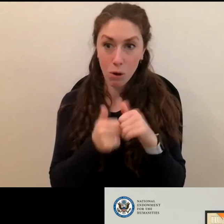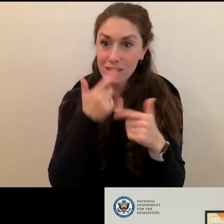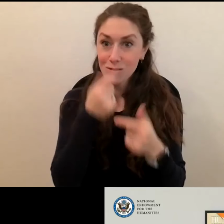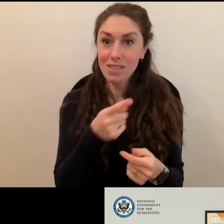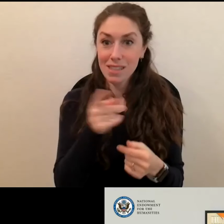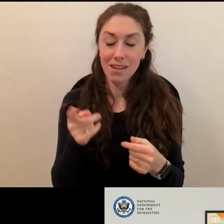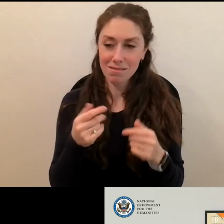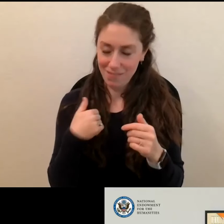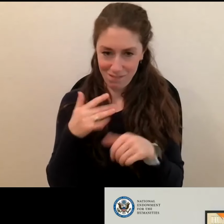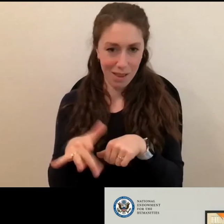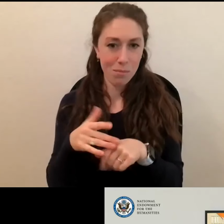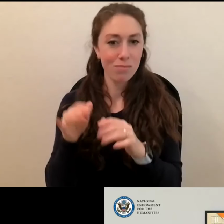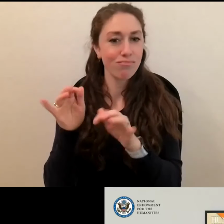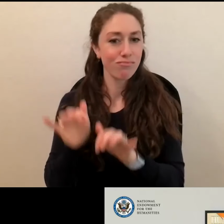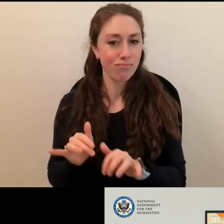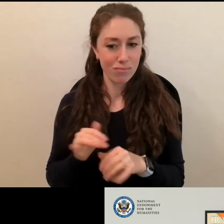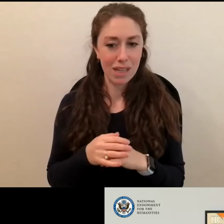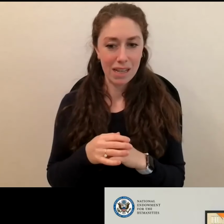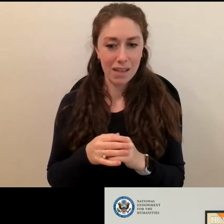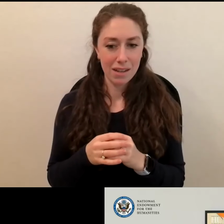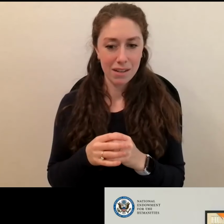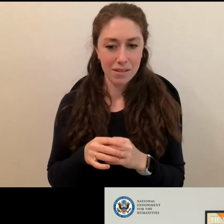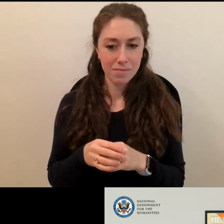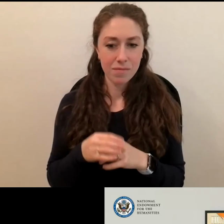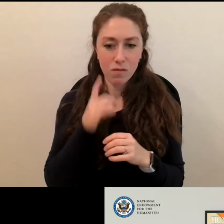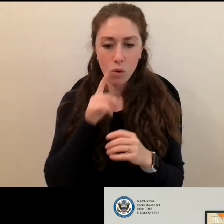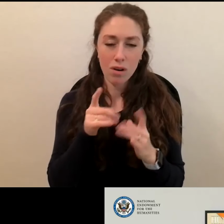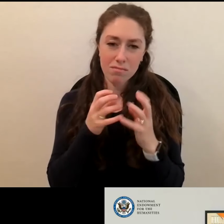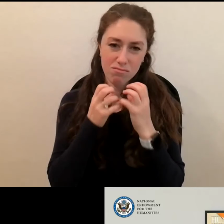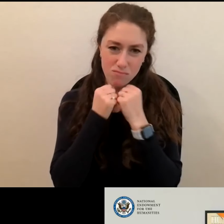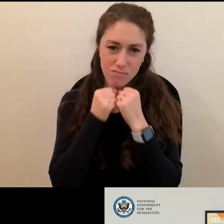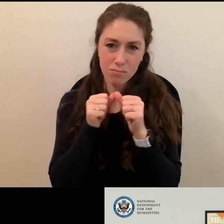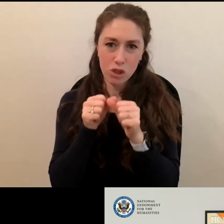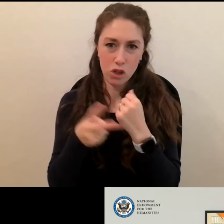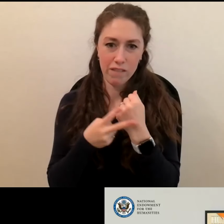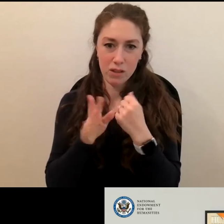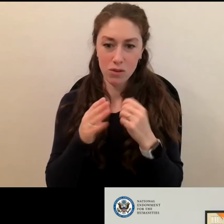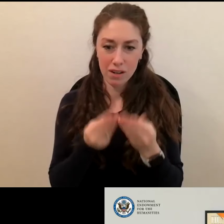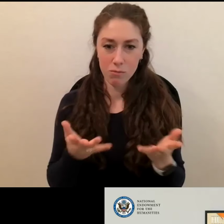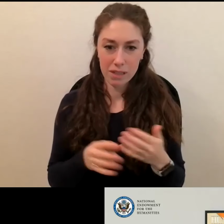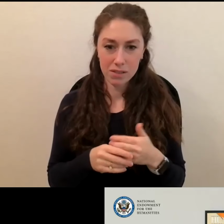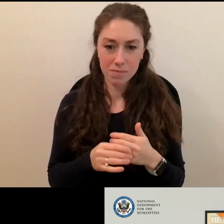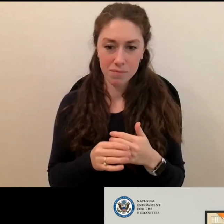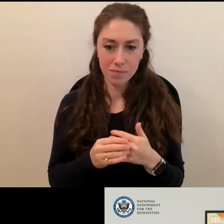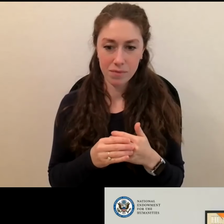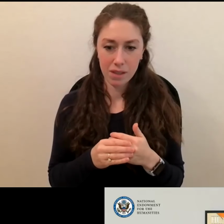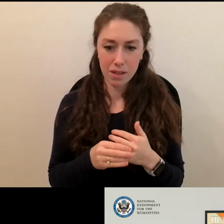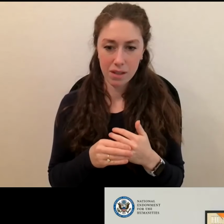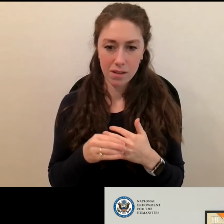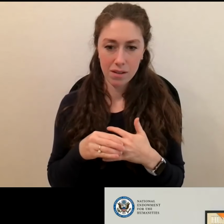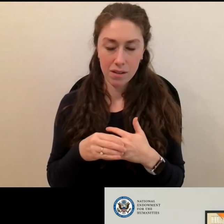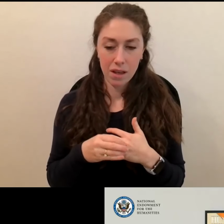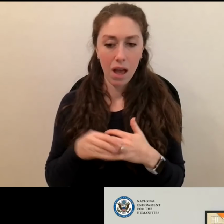of archiving and preserving your content. And just to say, you know, sort of real quick, point out a couple